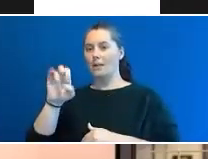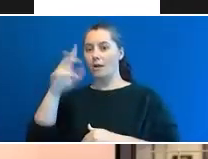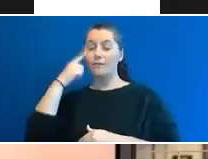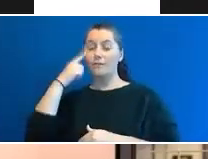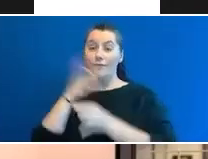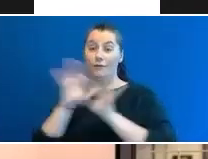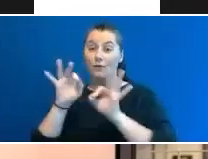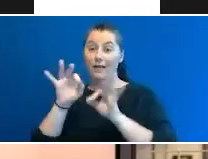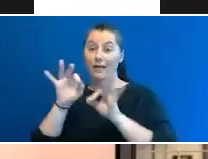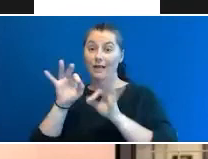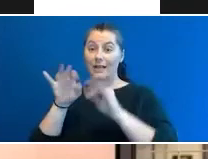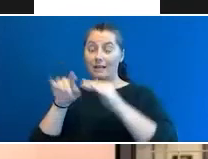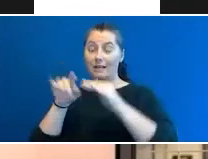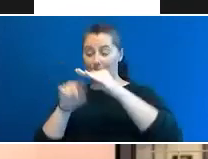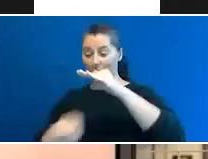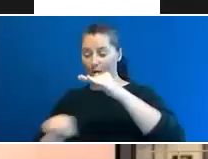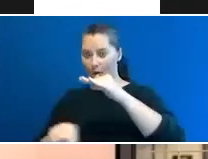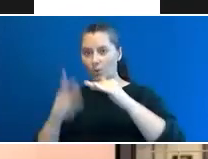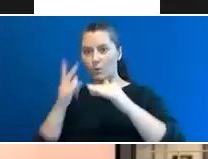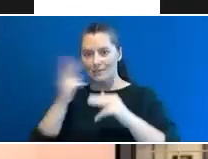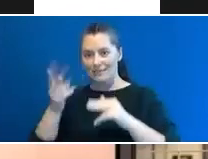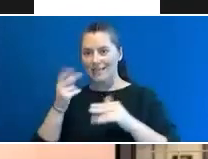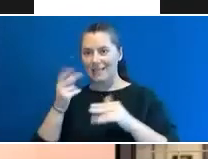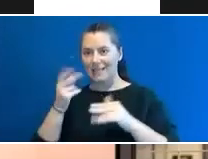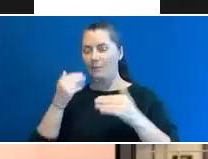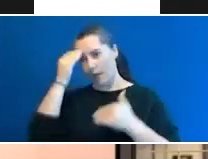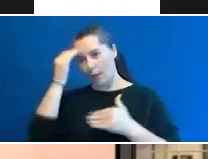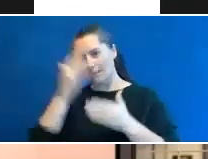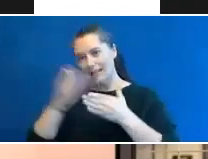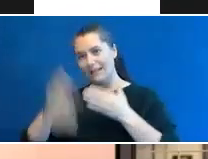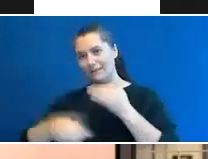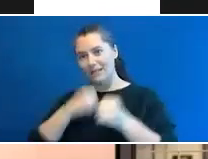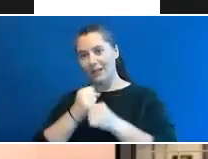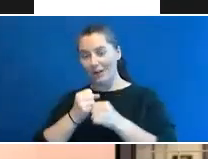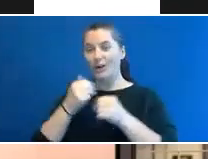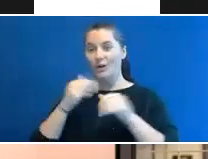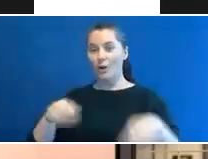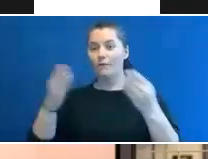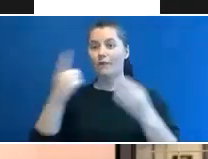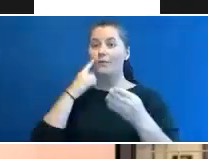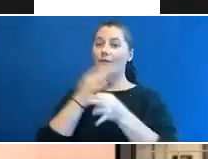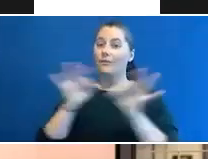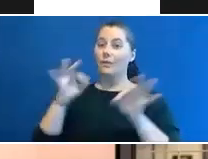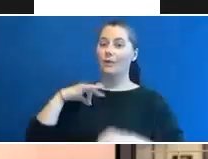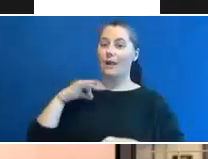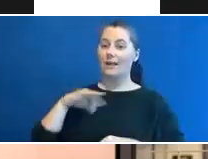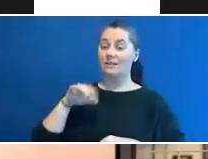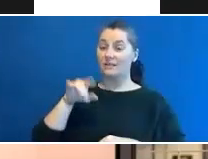it's the end of the year. So any questions? We'll open it up to questions before we hop off.